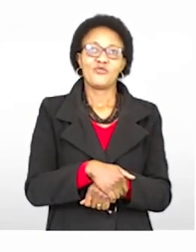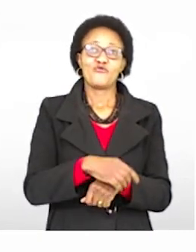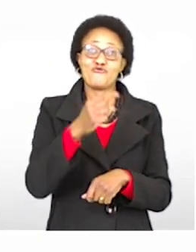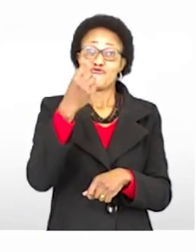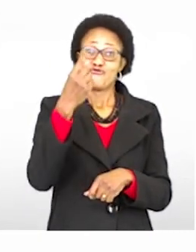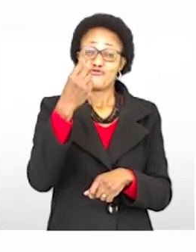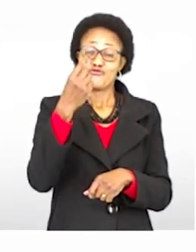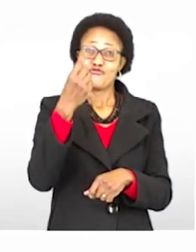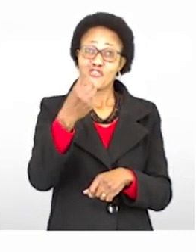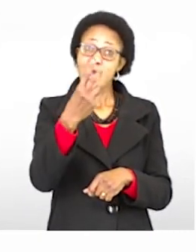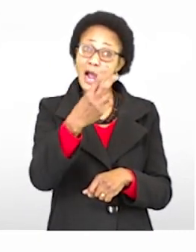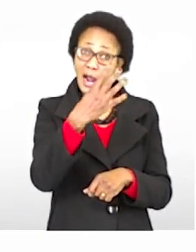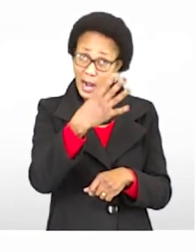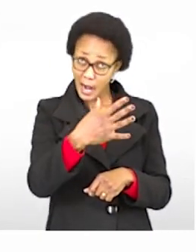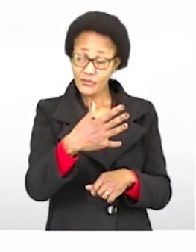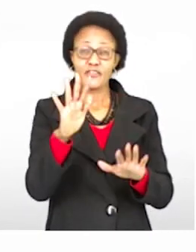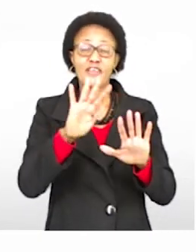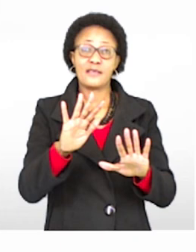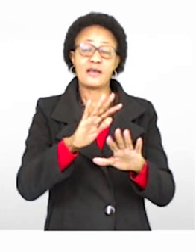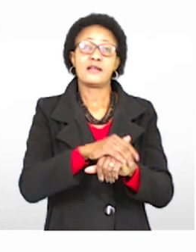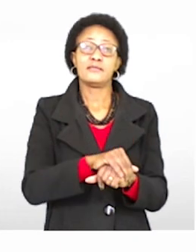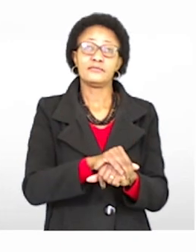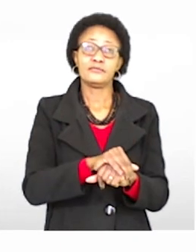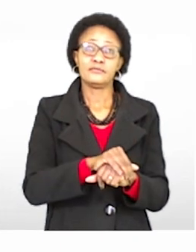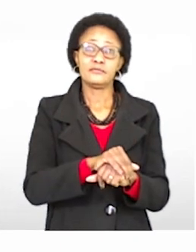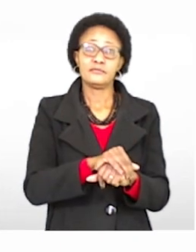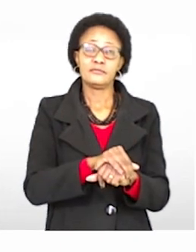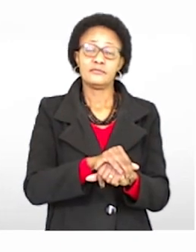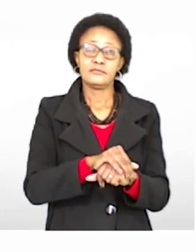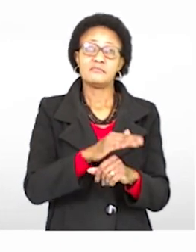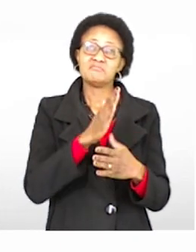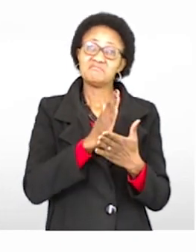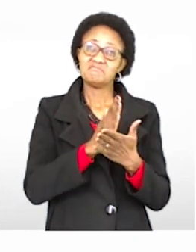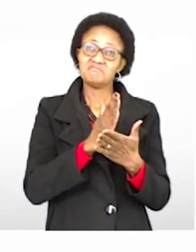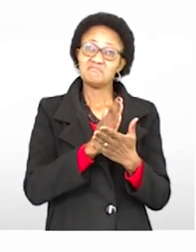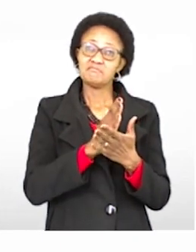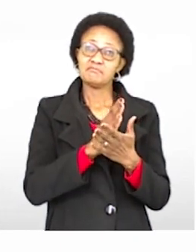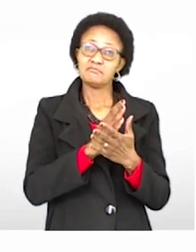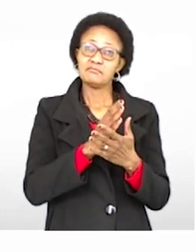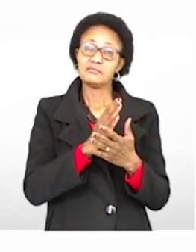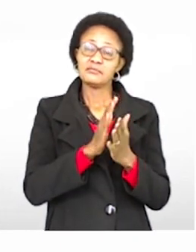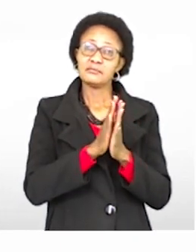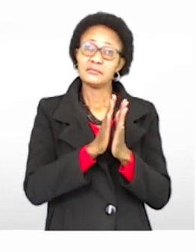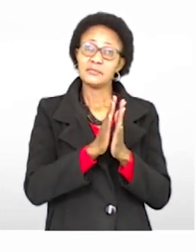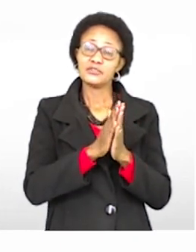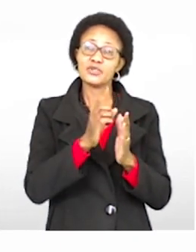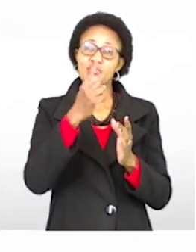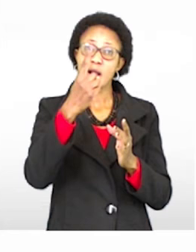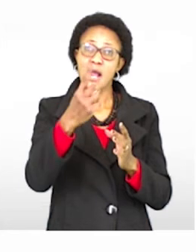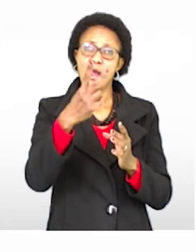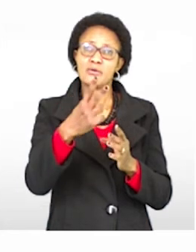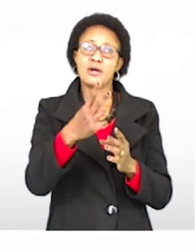of coloring. But I want you to make sure that as you are counting, you count out loud.